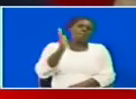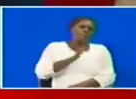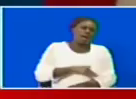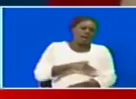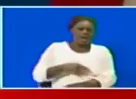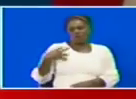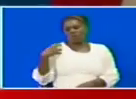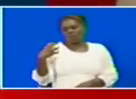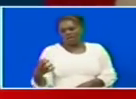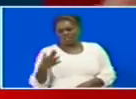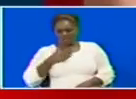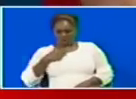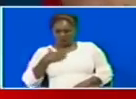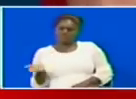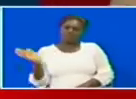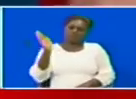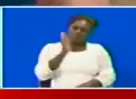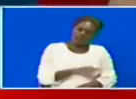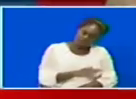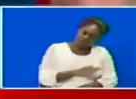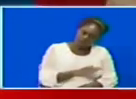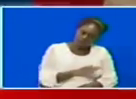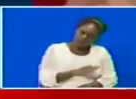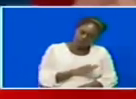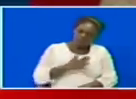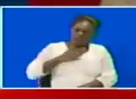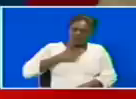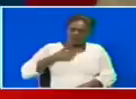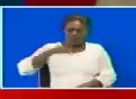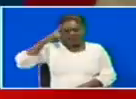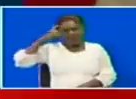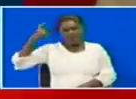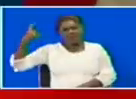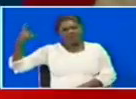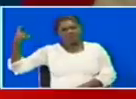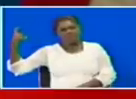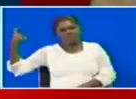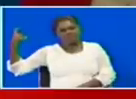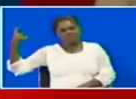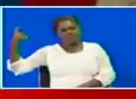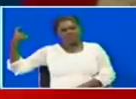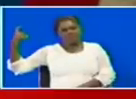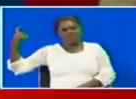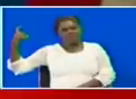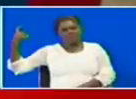our wealth and we will bring back our dreams